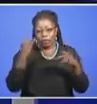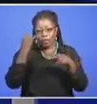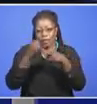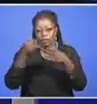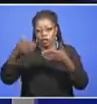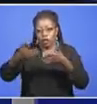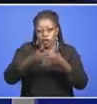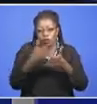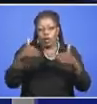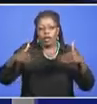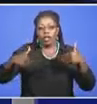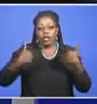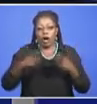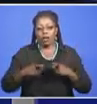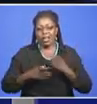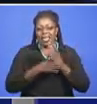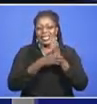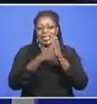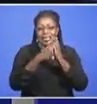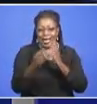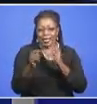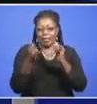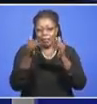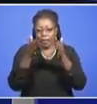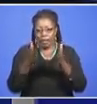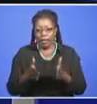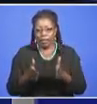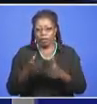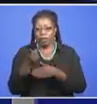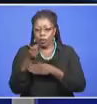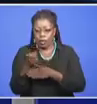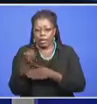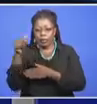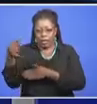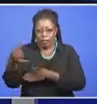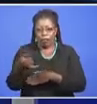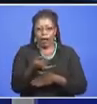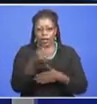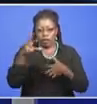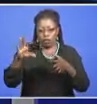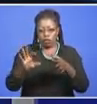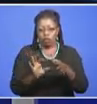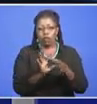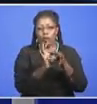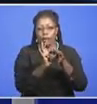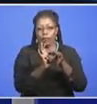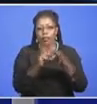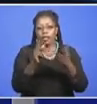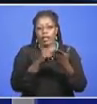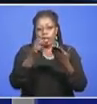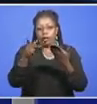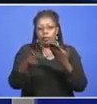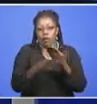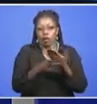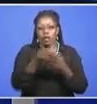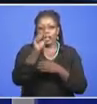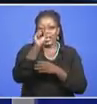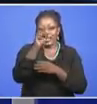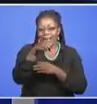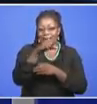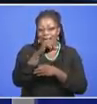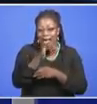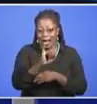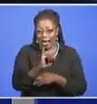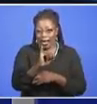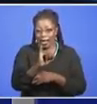new, young, gifted, and talented players so they may too be invited to join the other inspirational programs that YSI has to offer. Now,